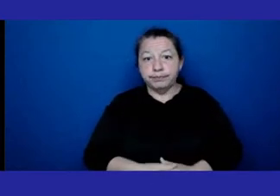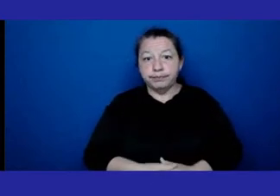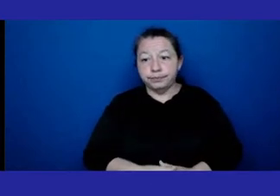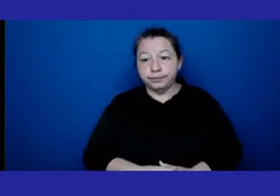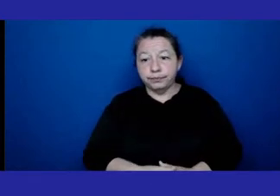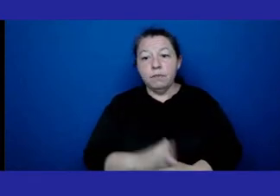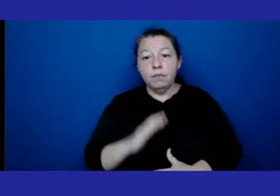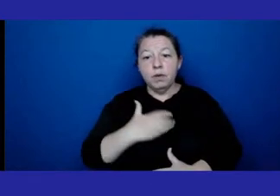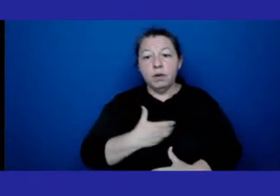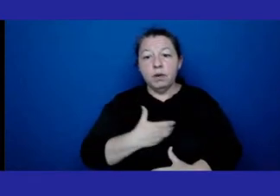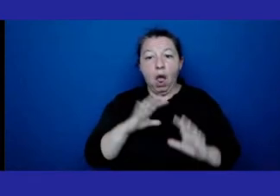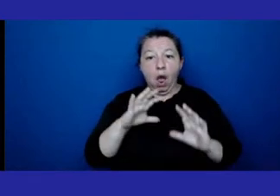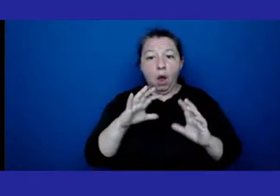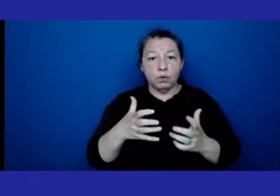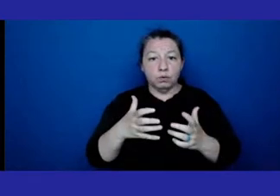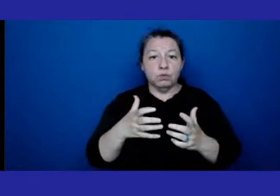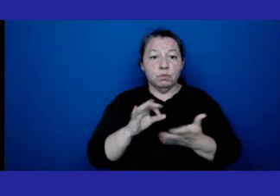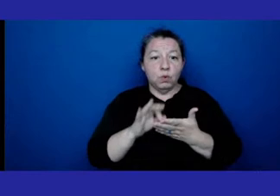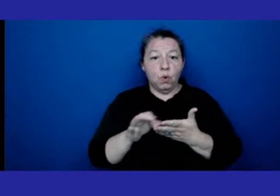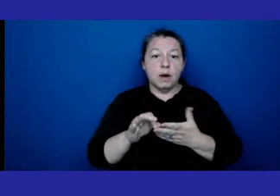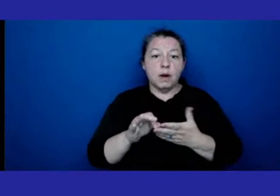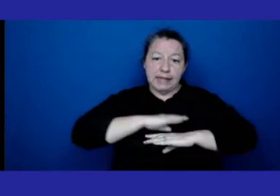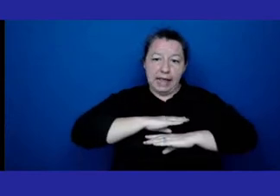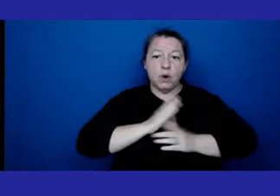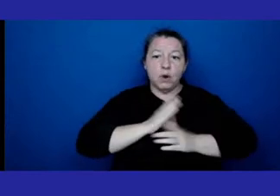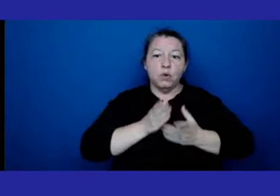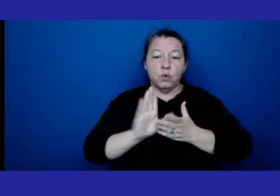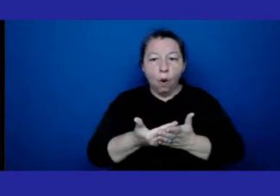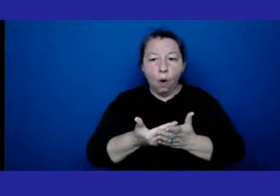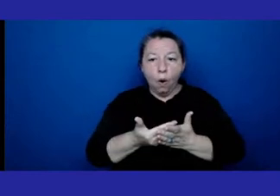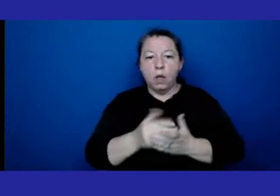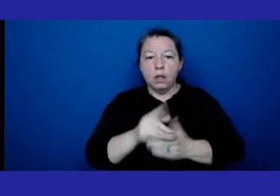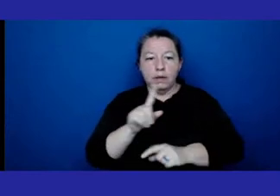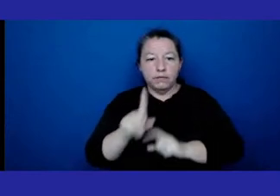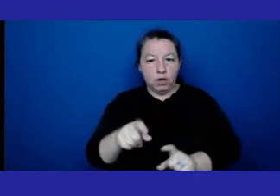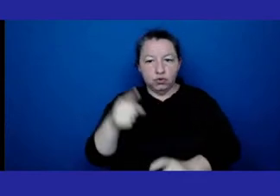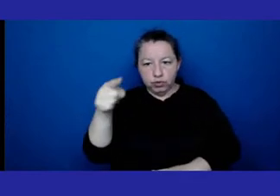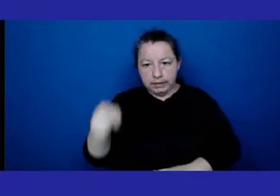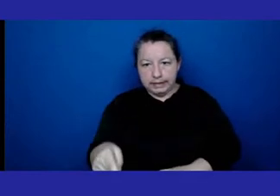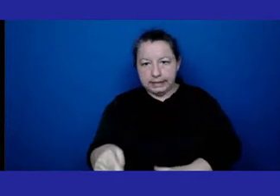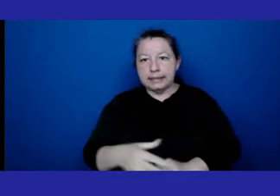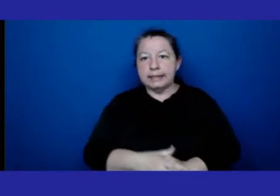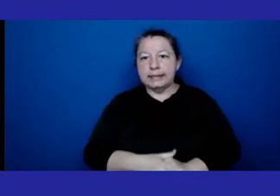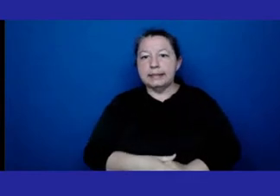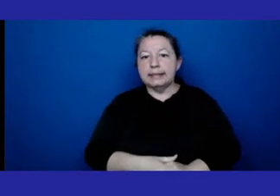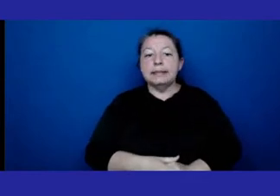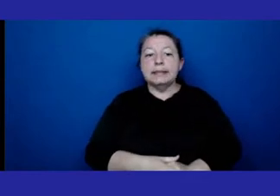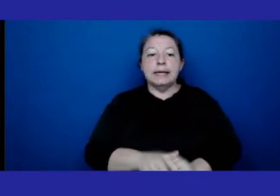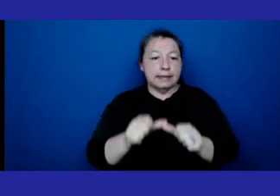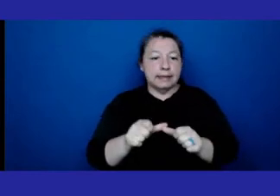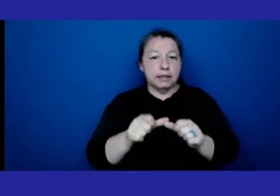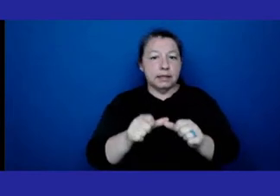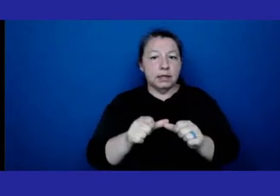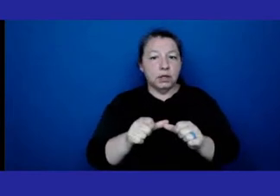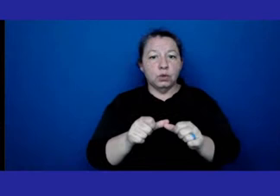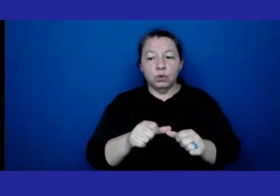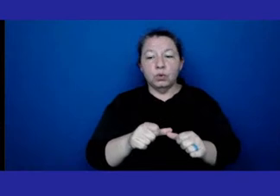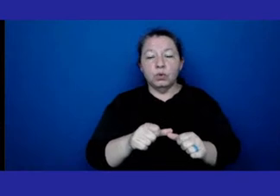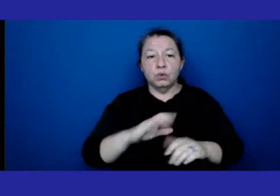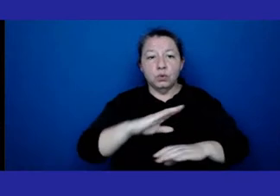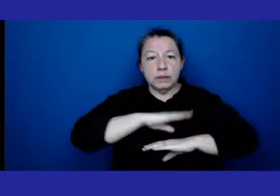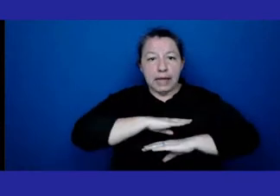group rated as satisfactory throughout all of the questions here. They've continued to meet